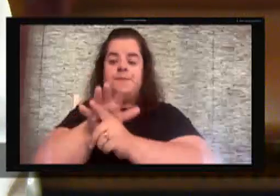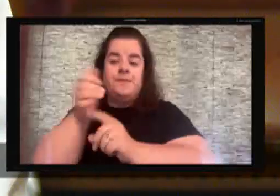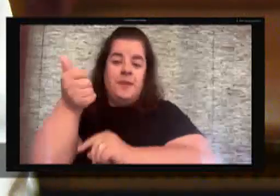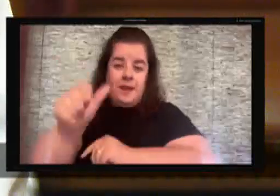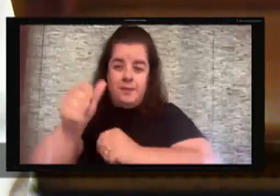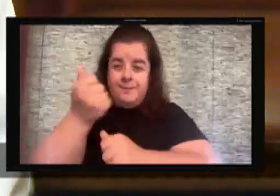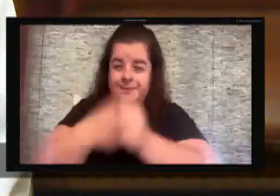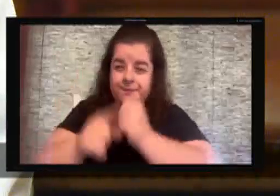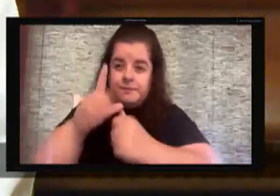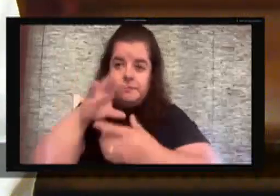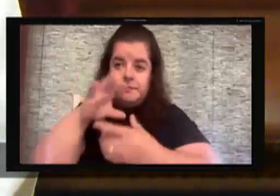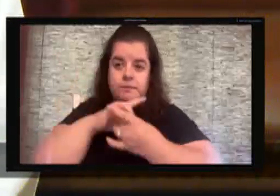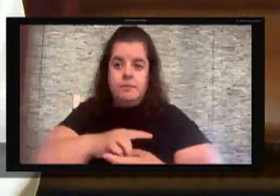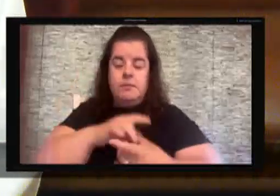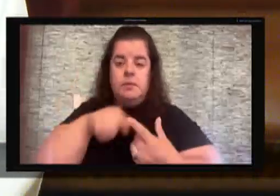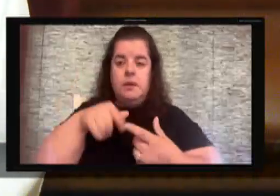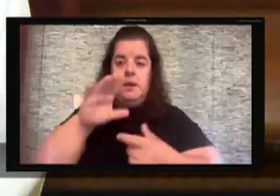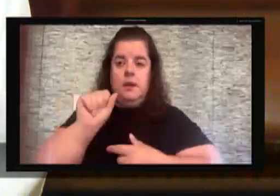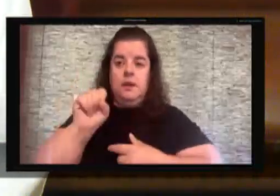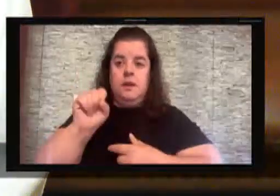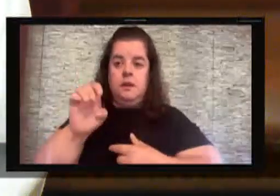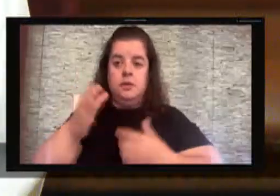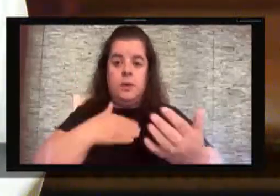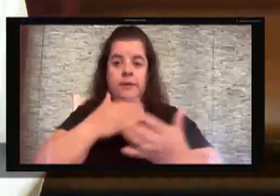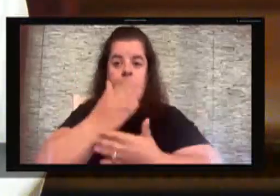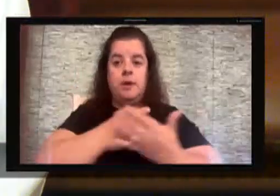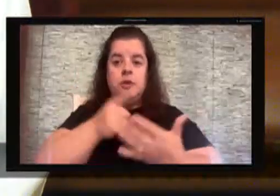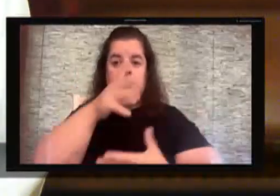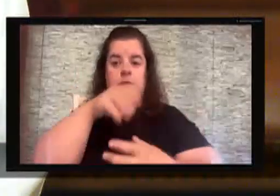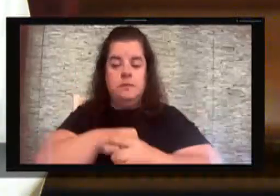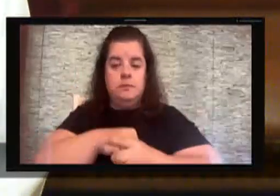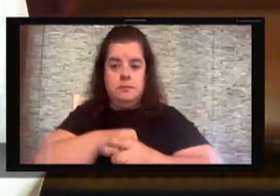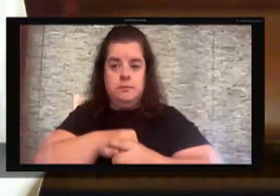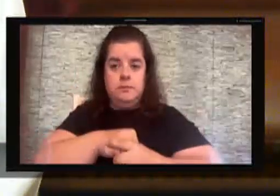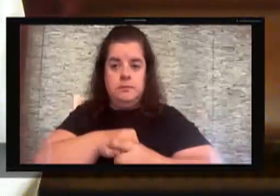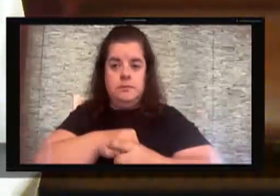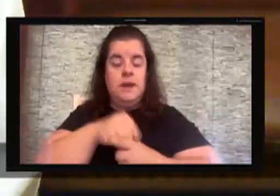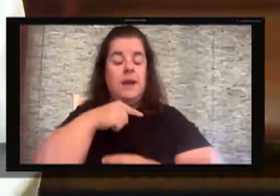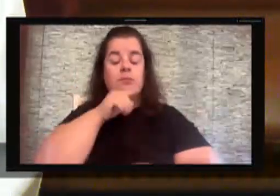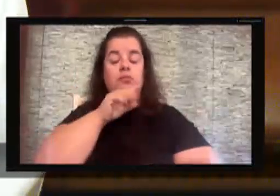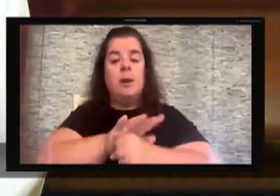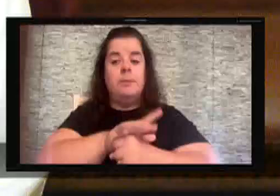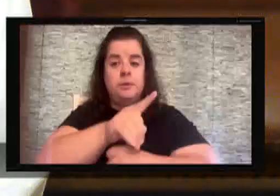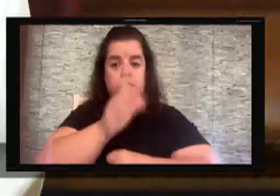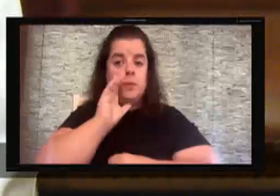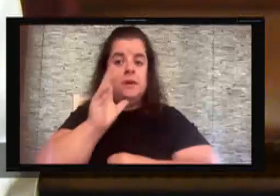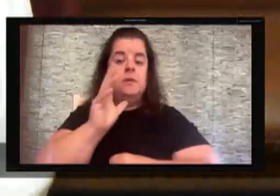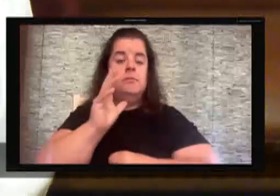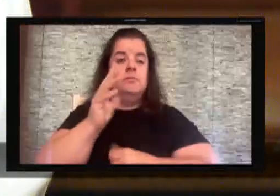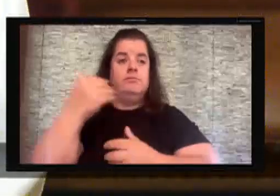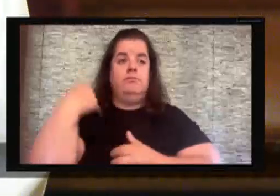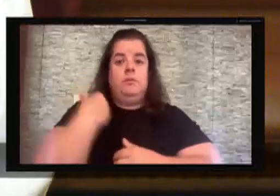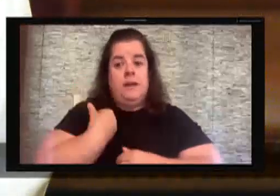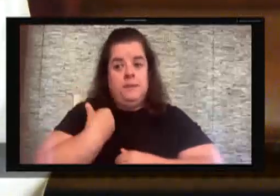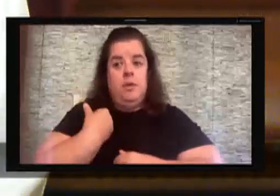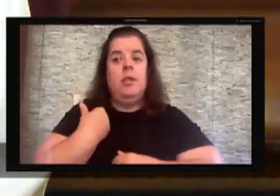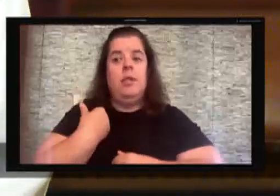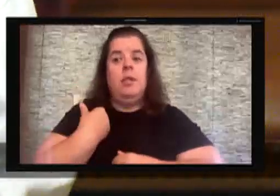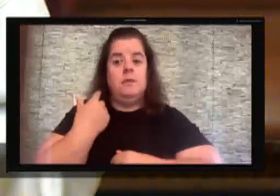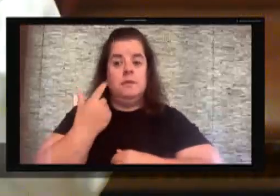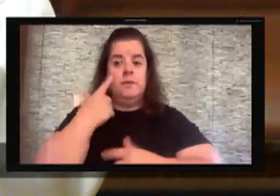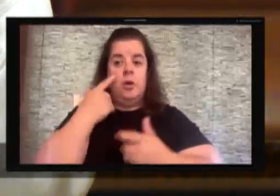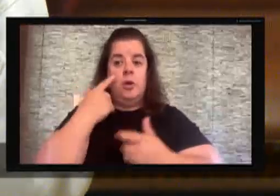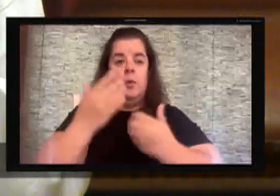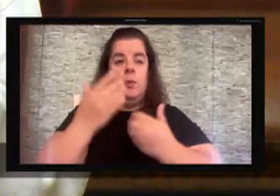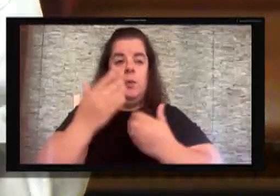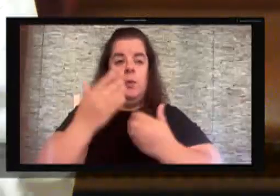case. Whatever parts you played, I promise you, you will be held accountable for whatever you've done. You're going to sit